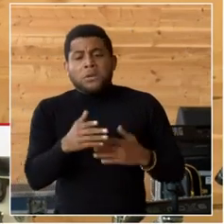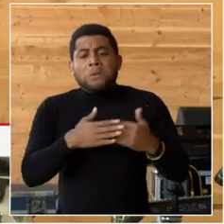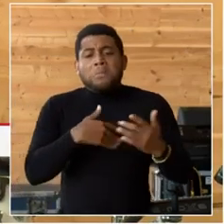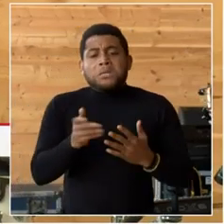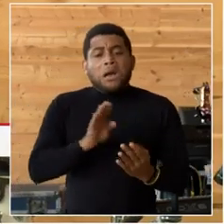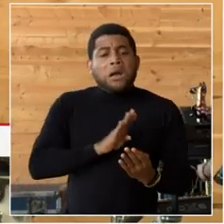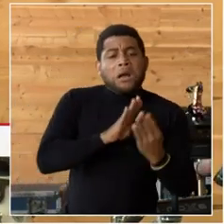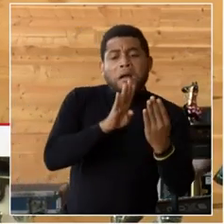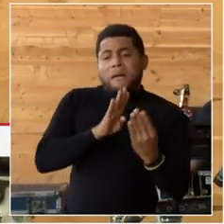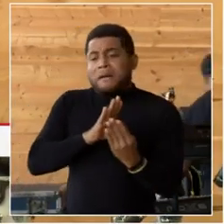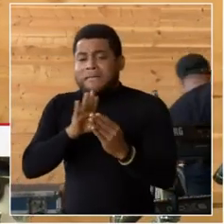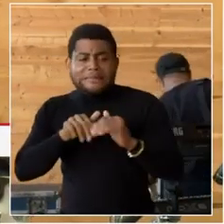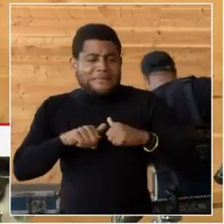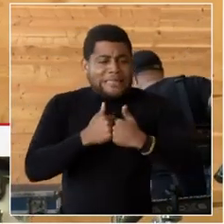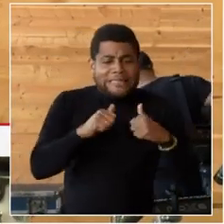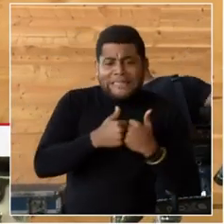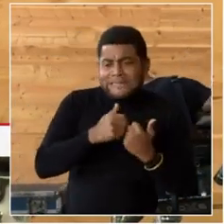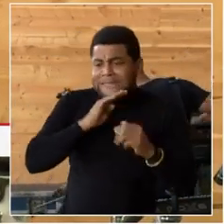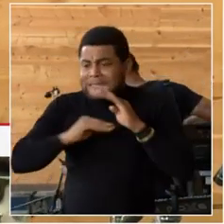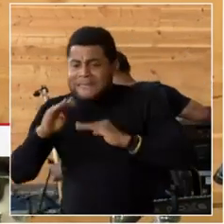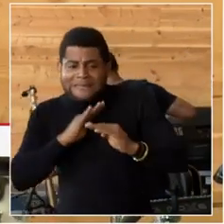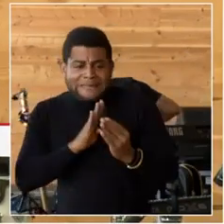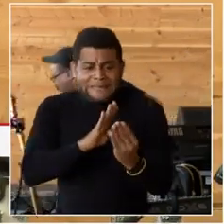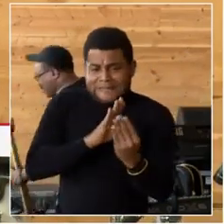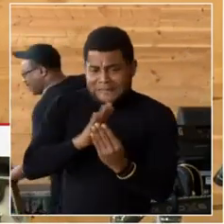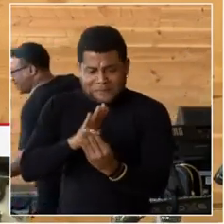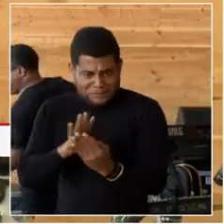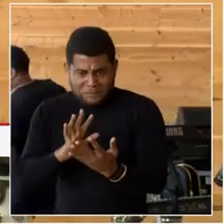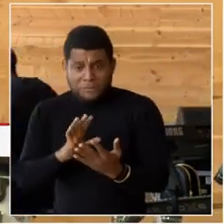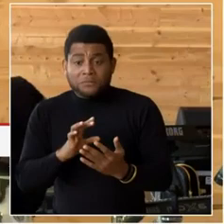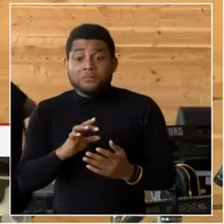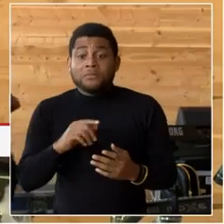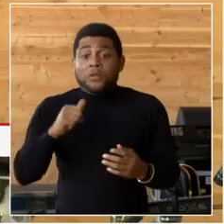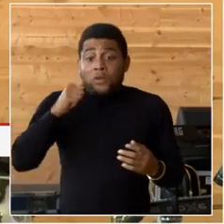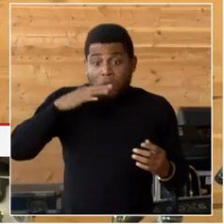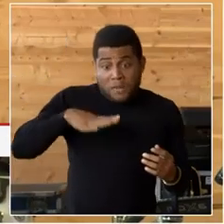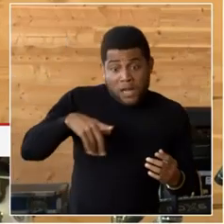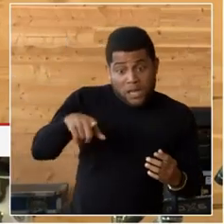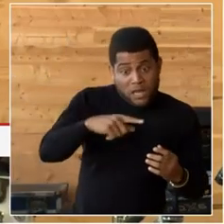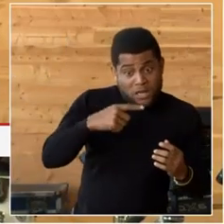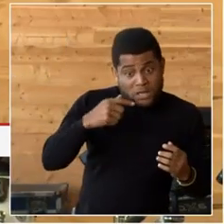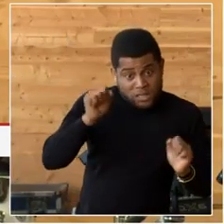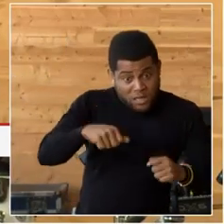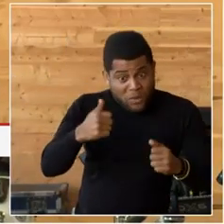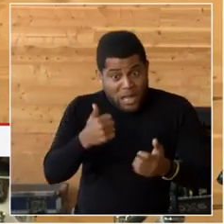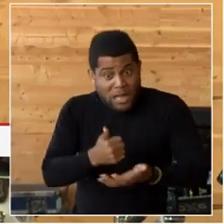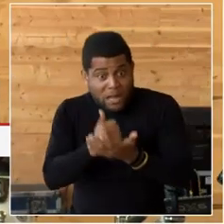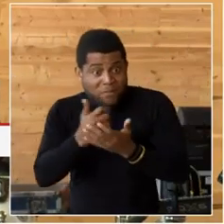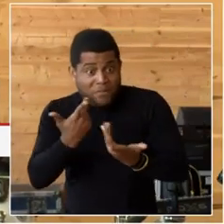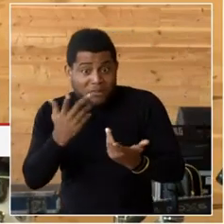we face, and women, can I get an amen on the obstacles we face?